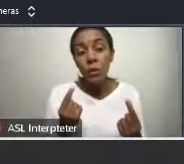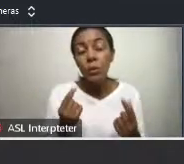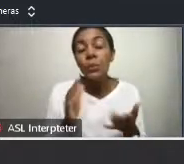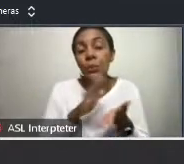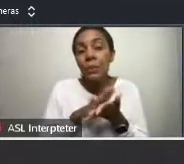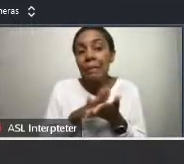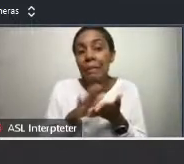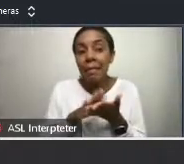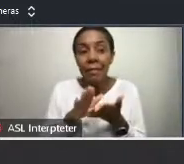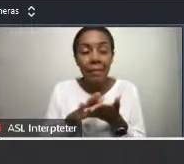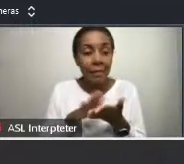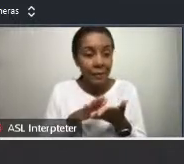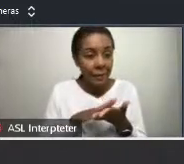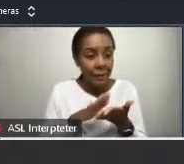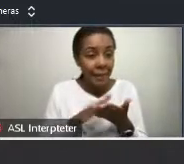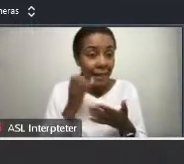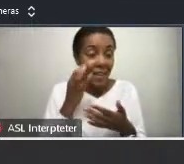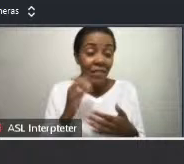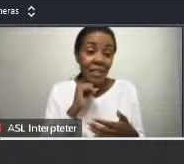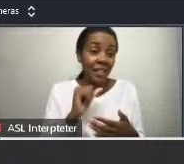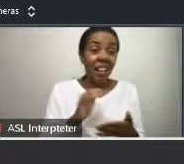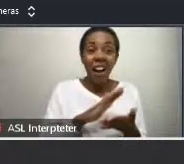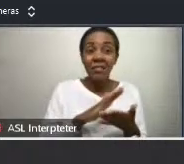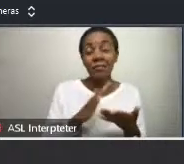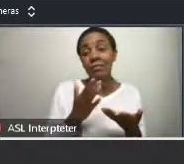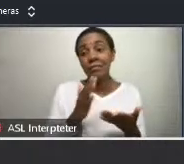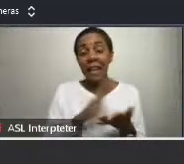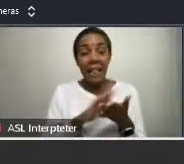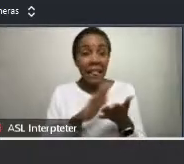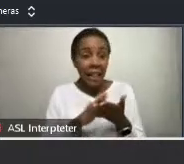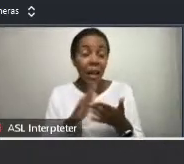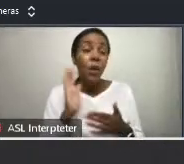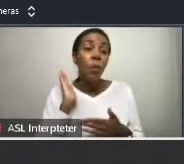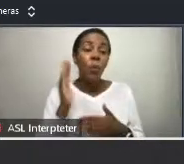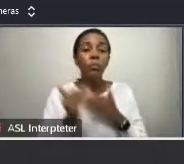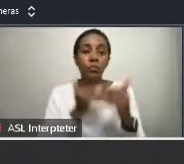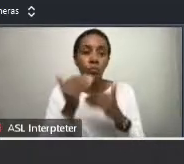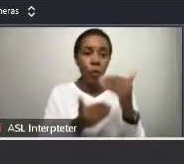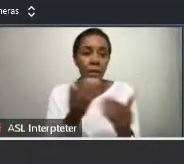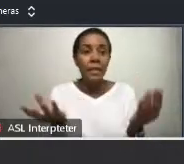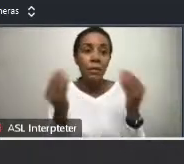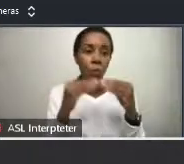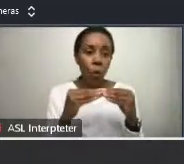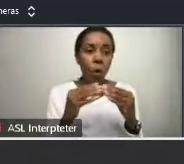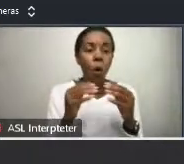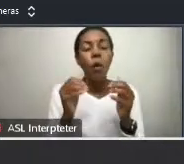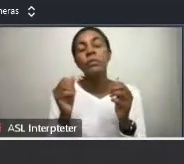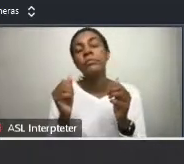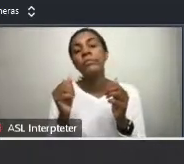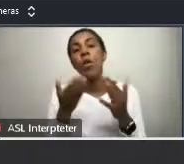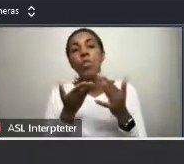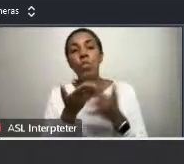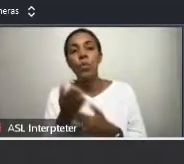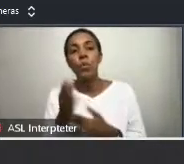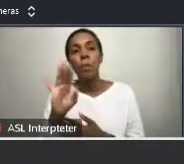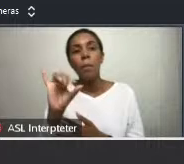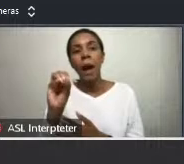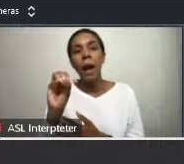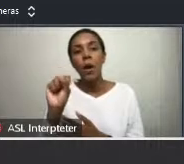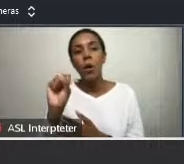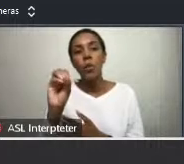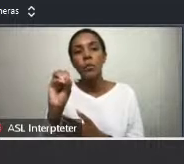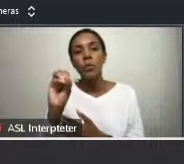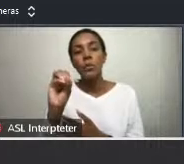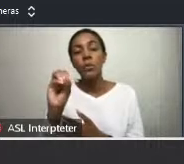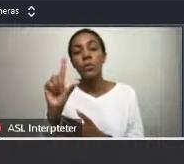up. And if it doesn't, then we process it further and it gets handled through biosolids. So we do